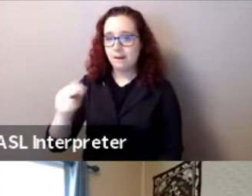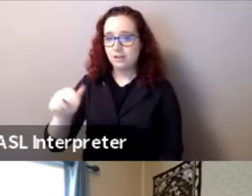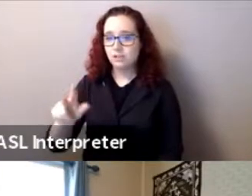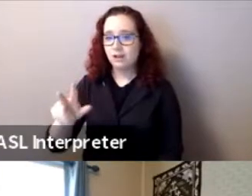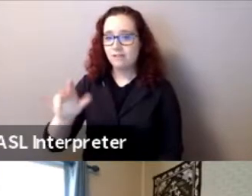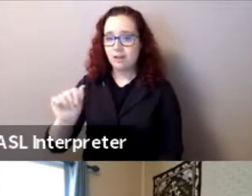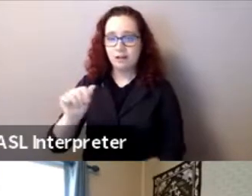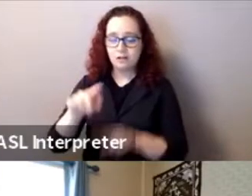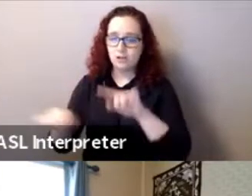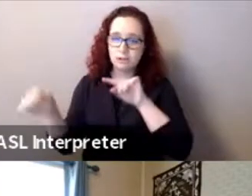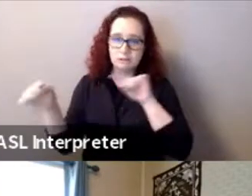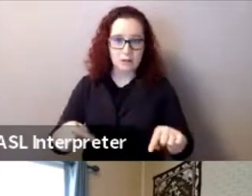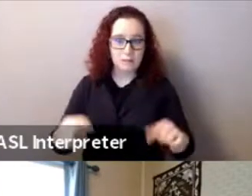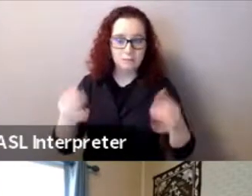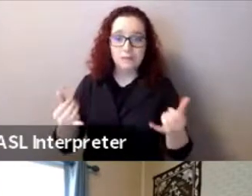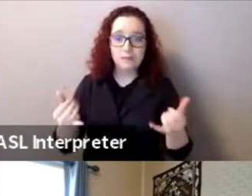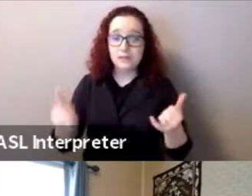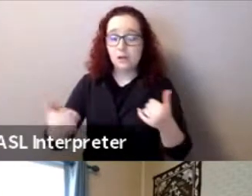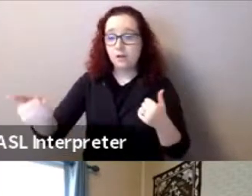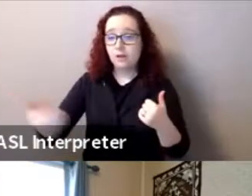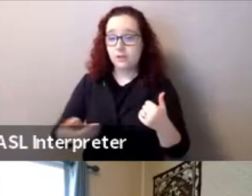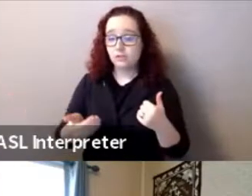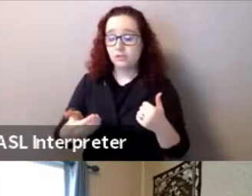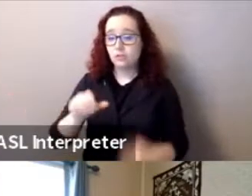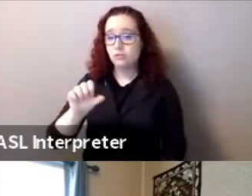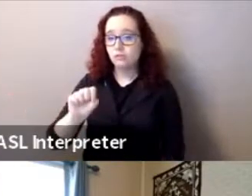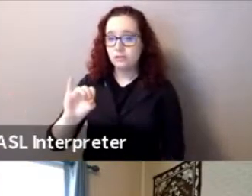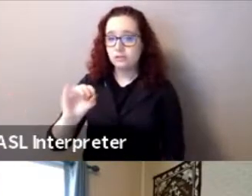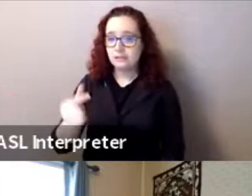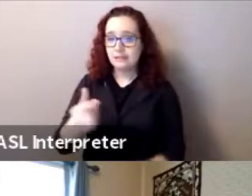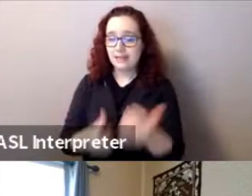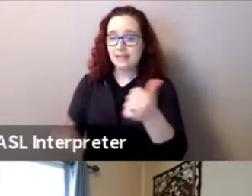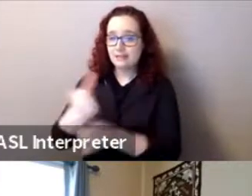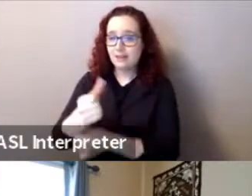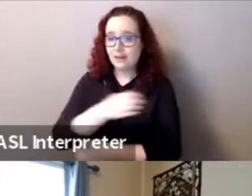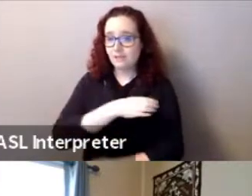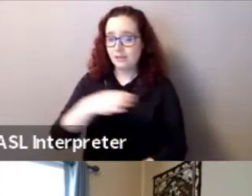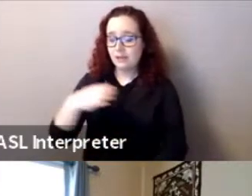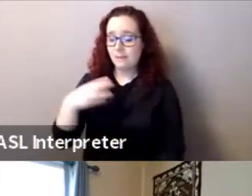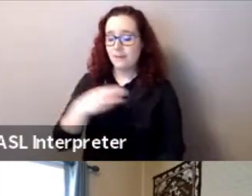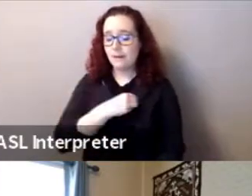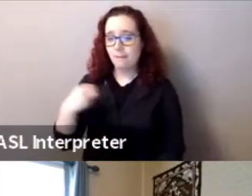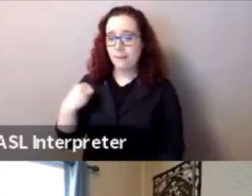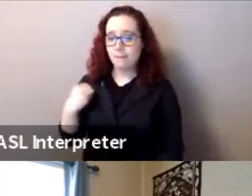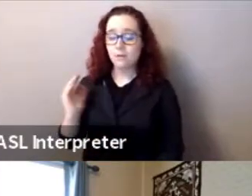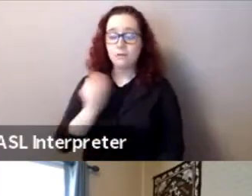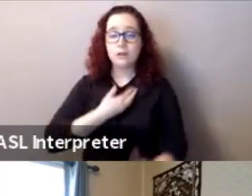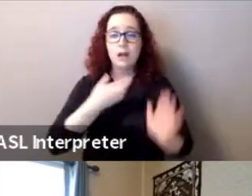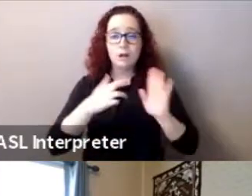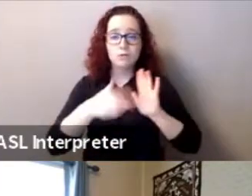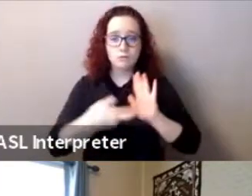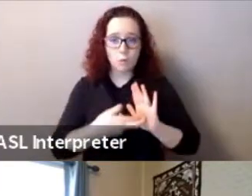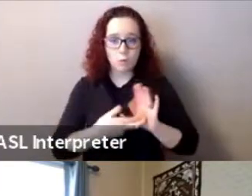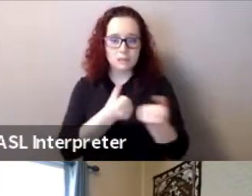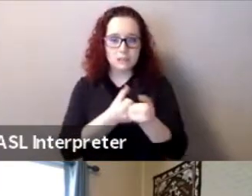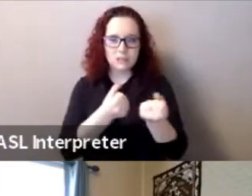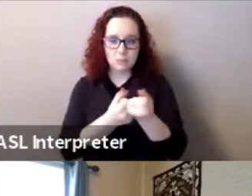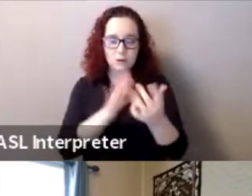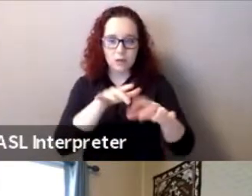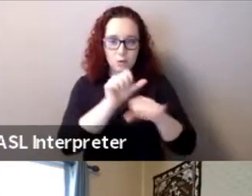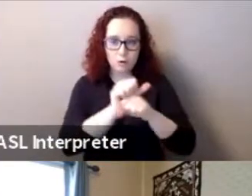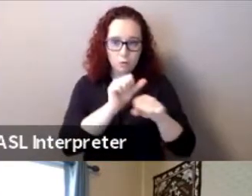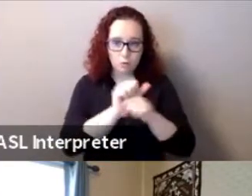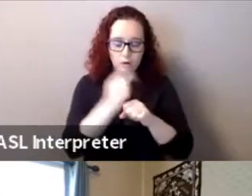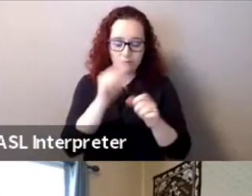And today we're going to introduce you to the SIG Executive Committee members, the role that we play in supporting your work with your individual